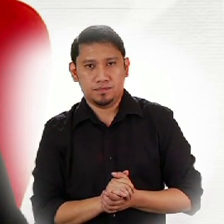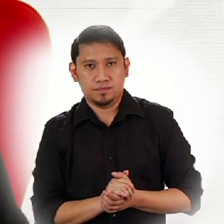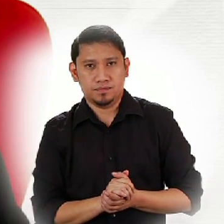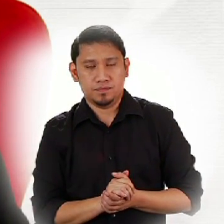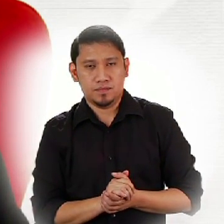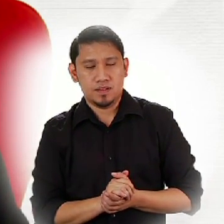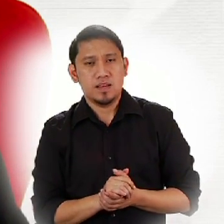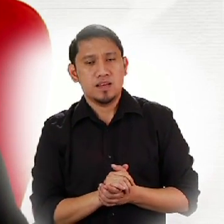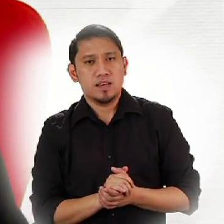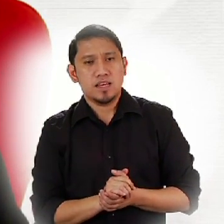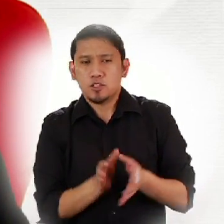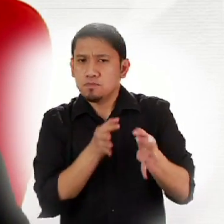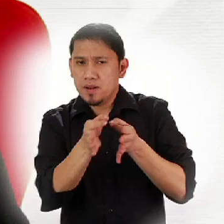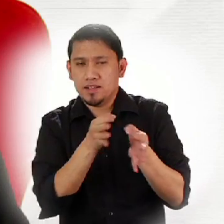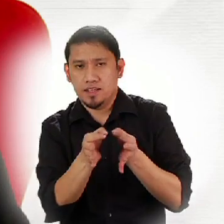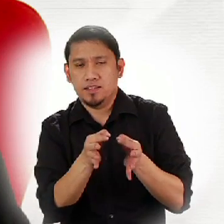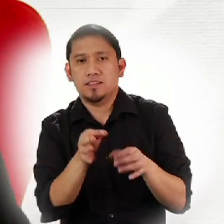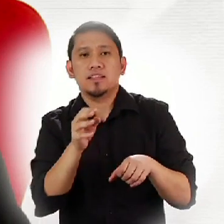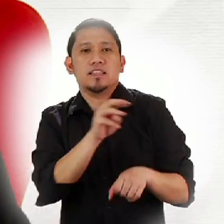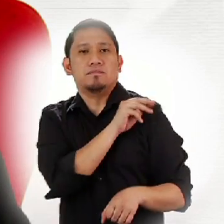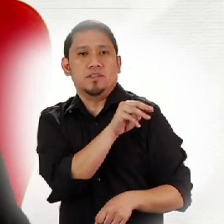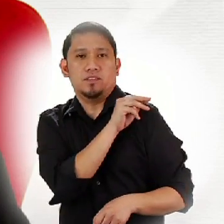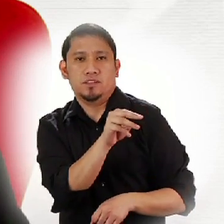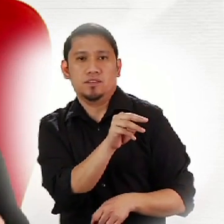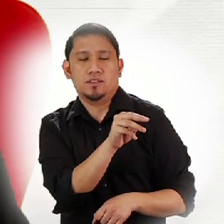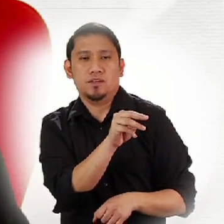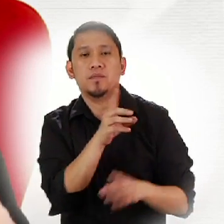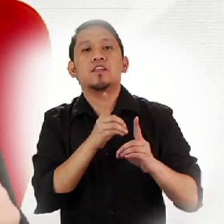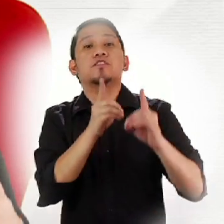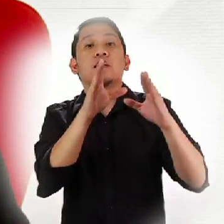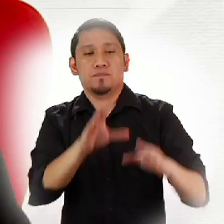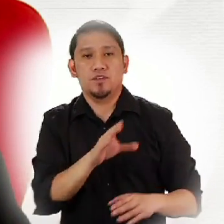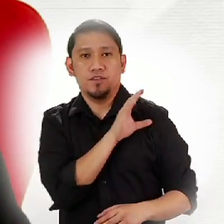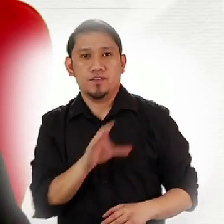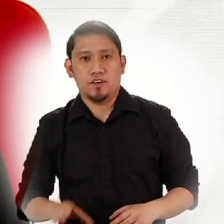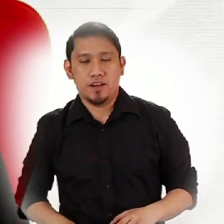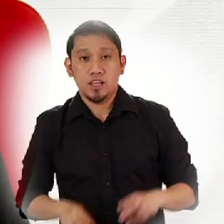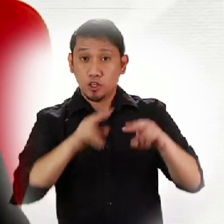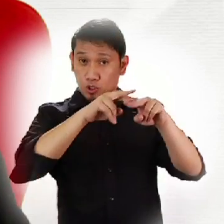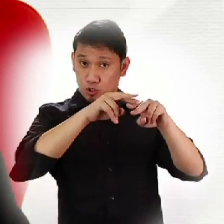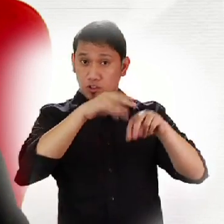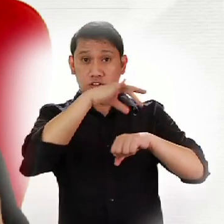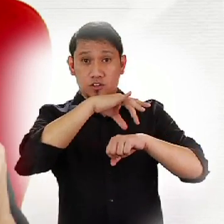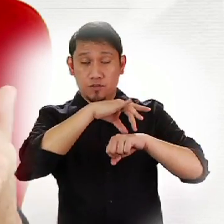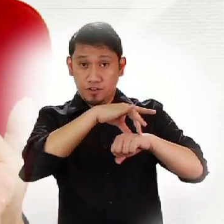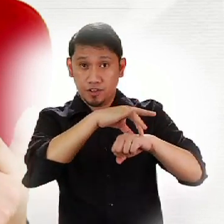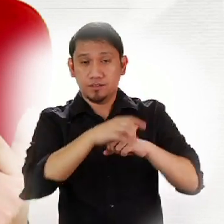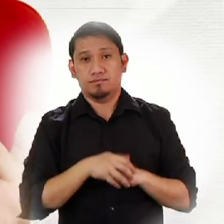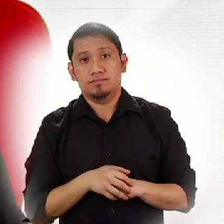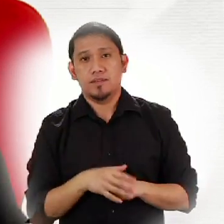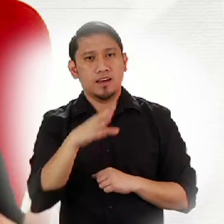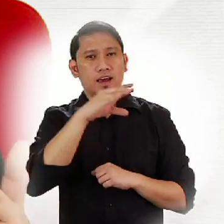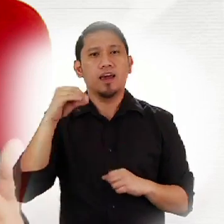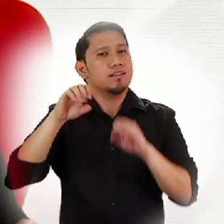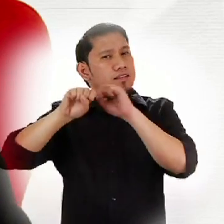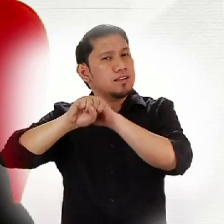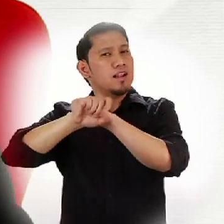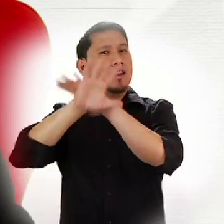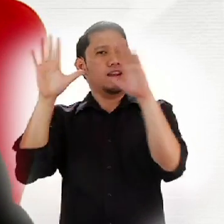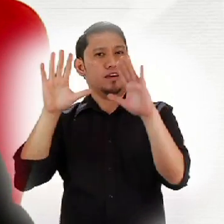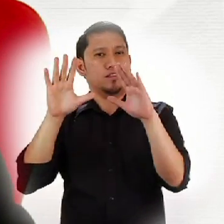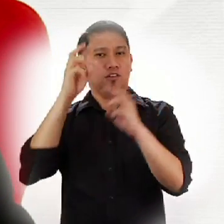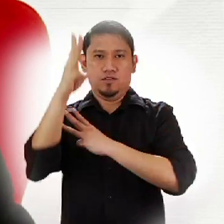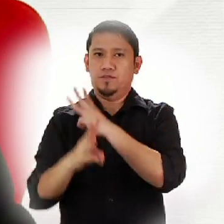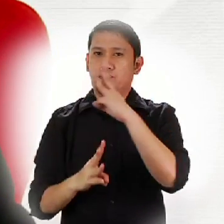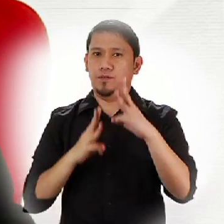the mission of the disciples of Christ, being salt of the earth and light of the